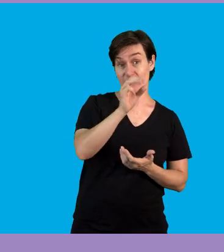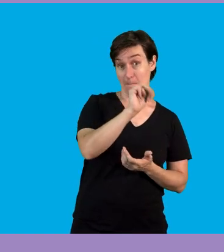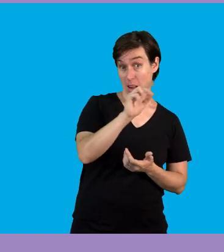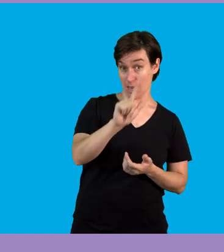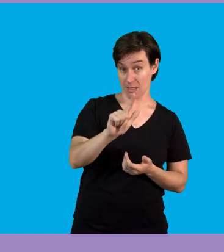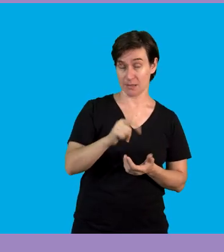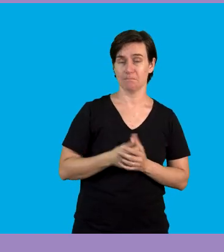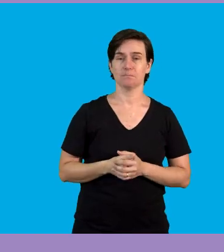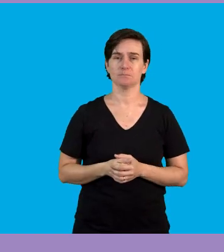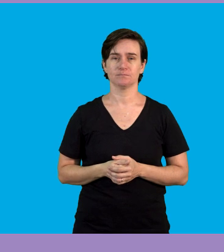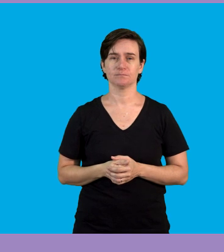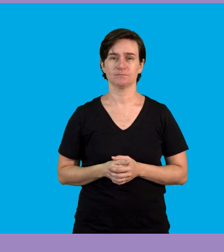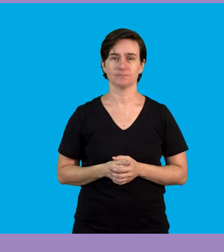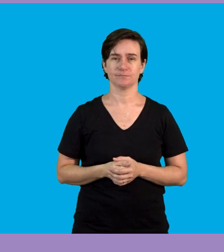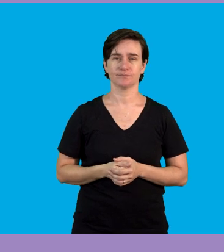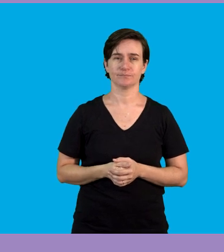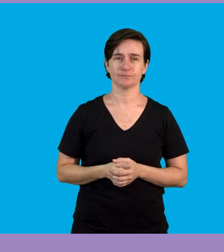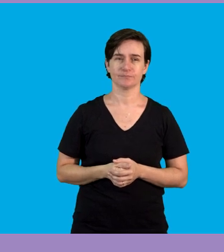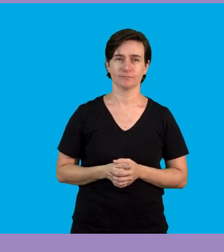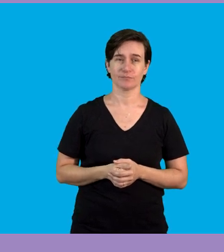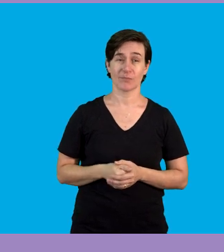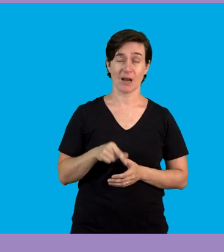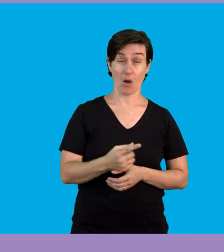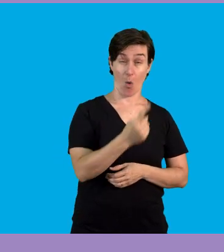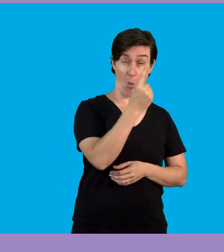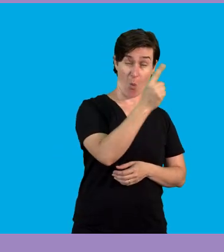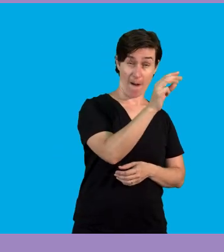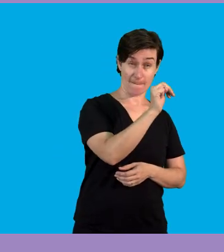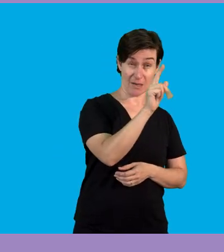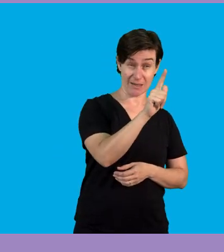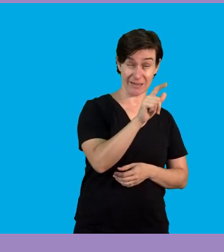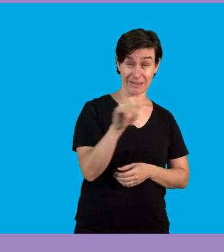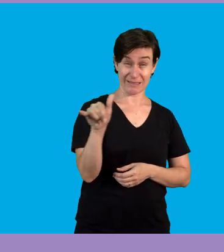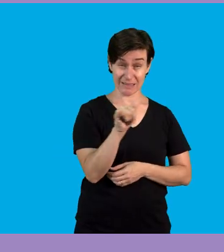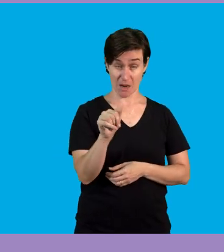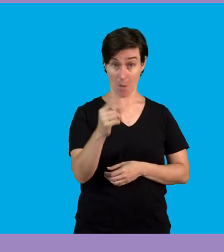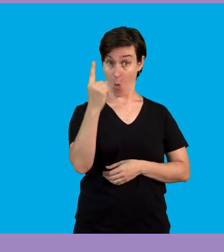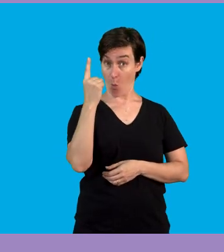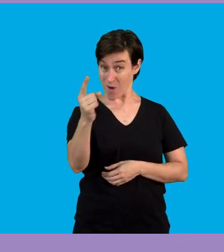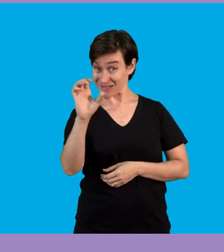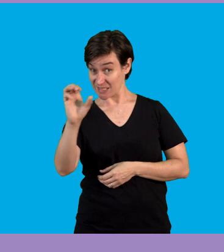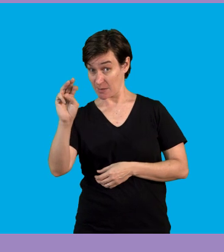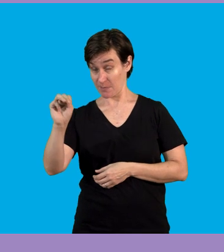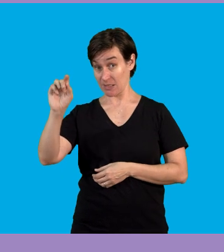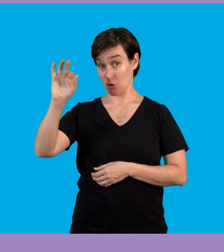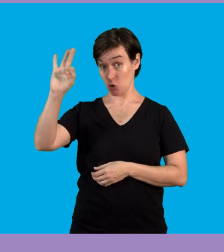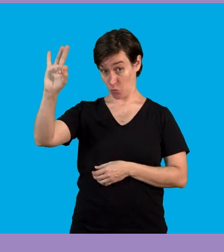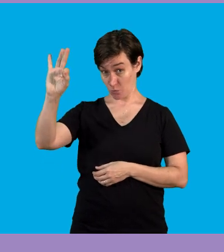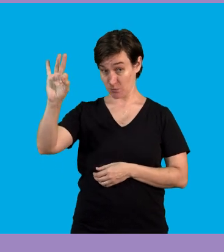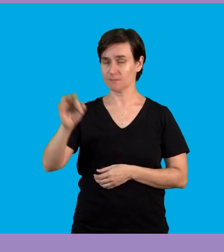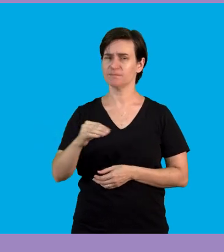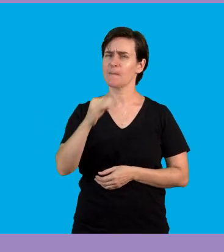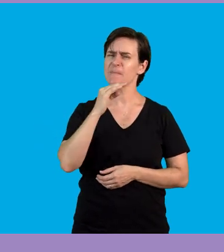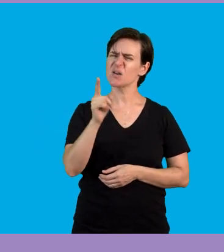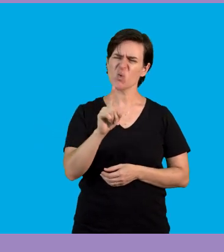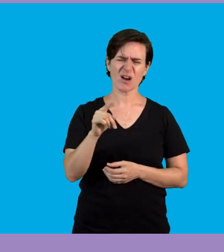50 milliliters, now because 1 milliliter is equals to 1 centimeters